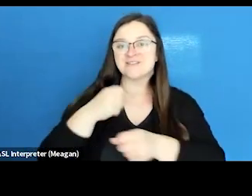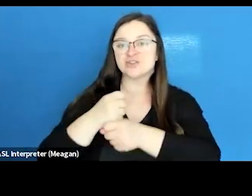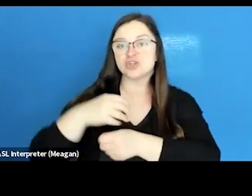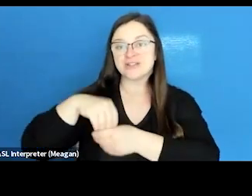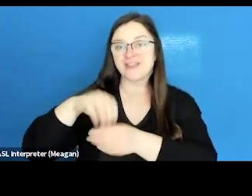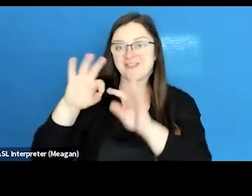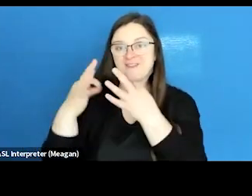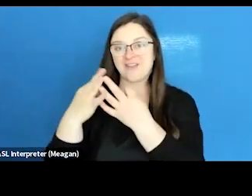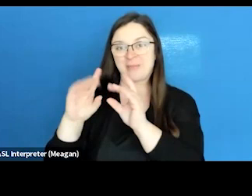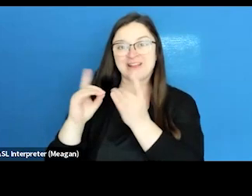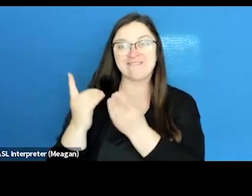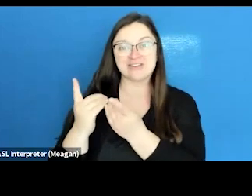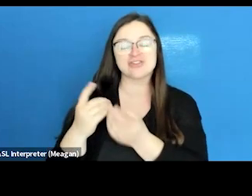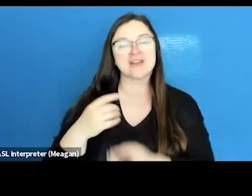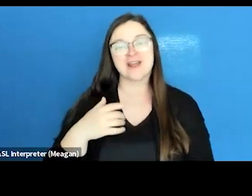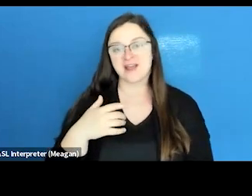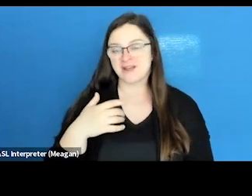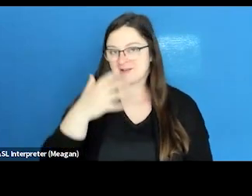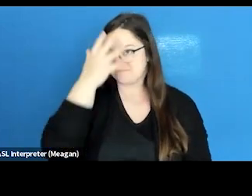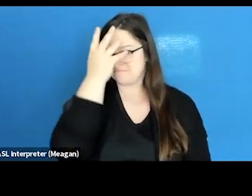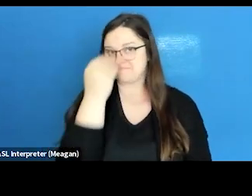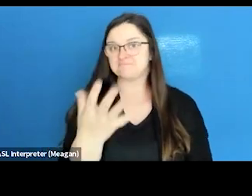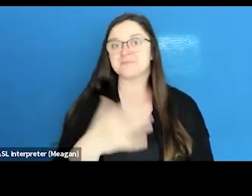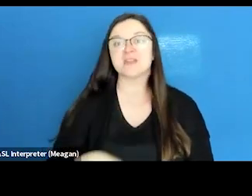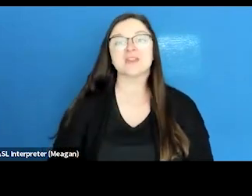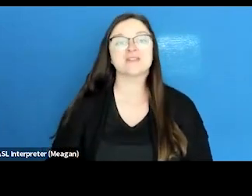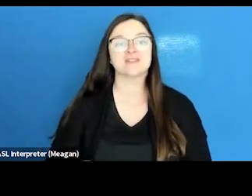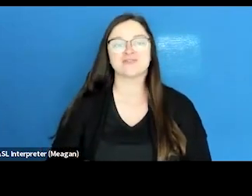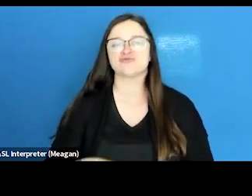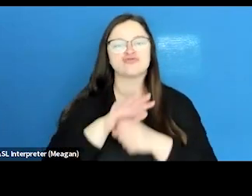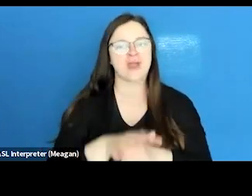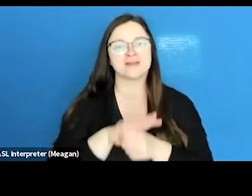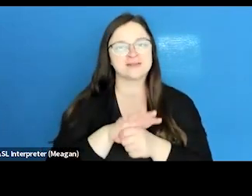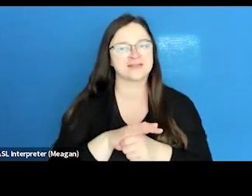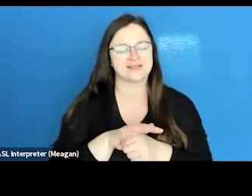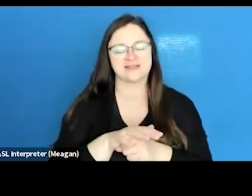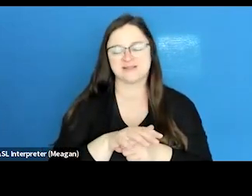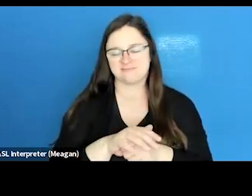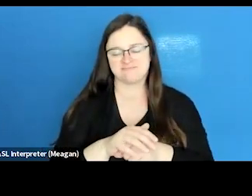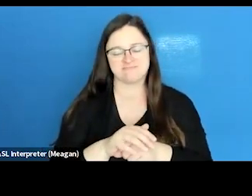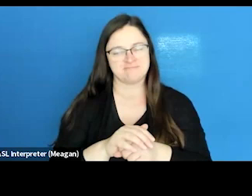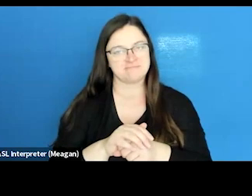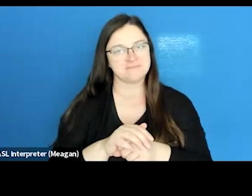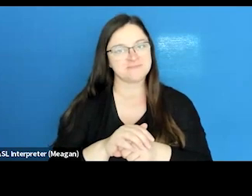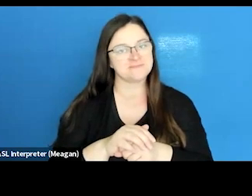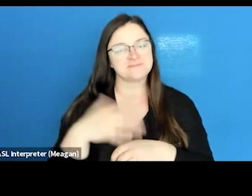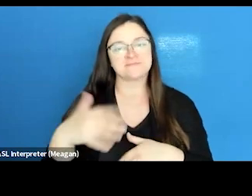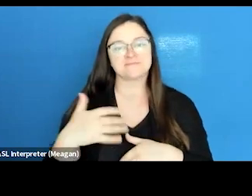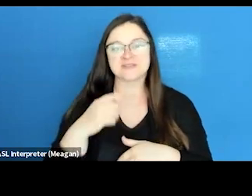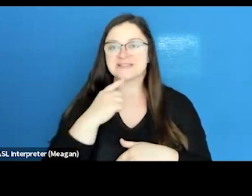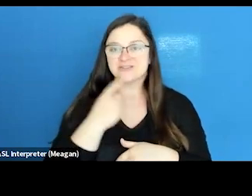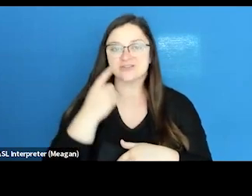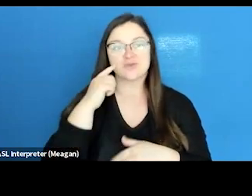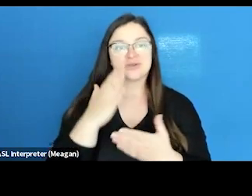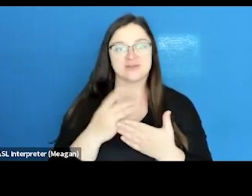tell you that the source of stress is tremendous. For someone who suffers from substance use disorder, it tends to